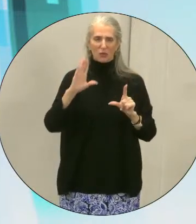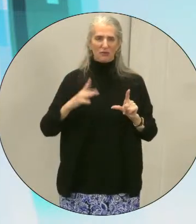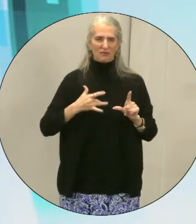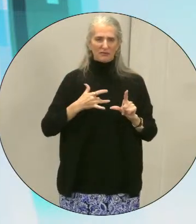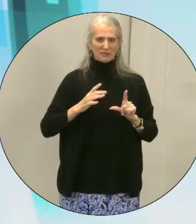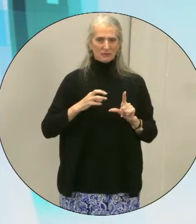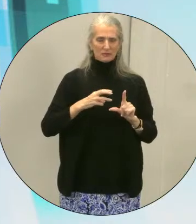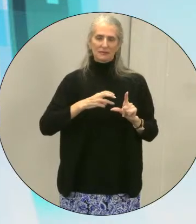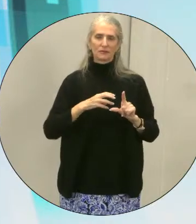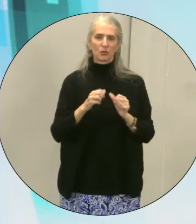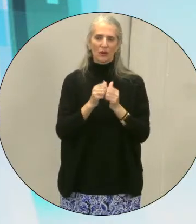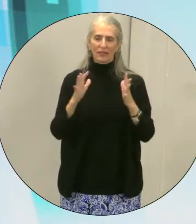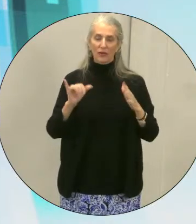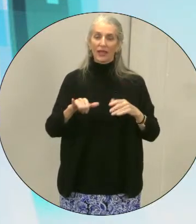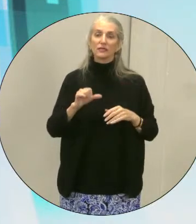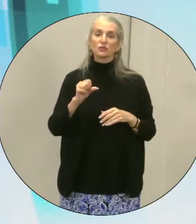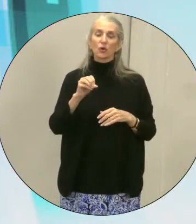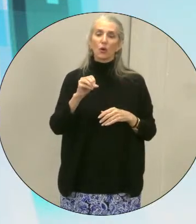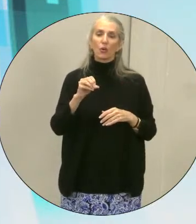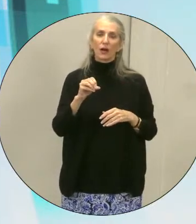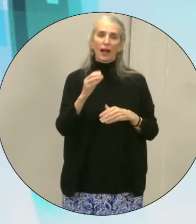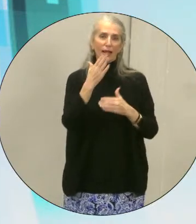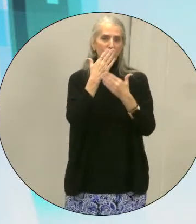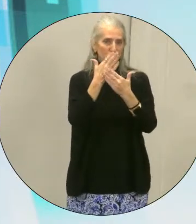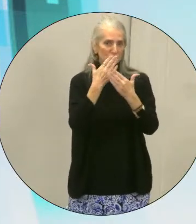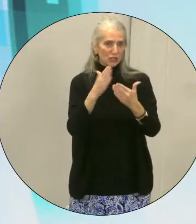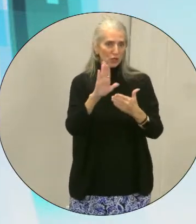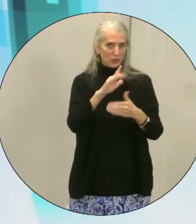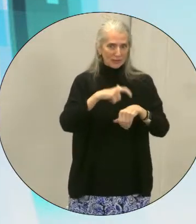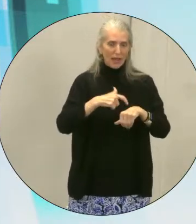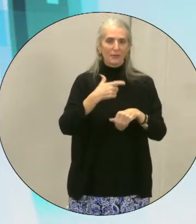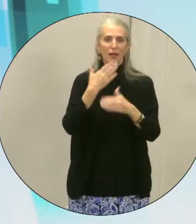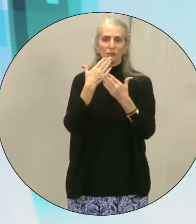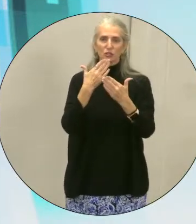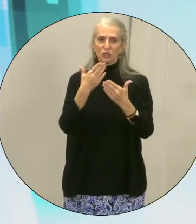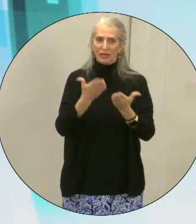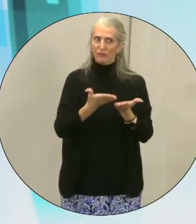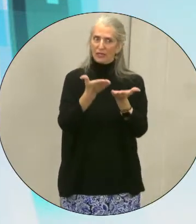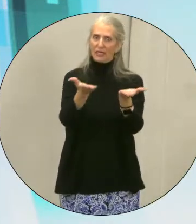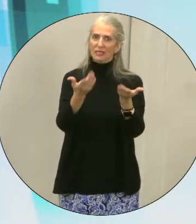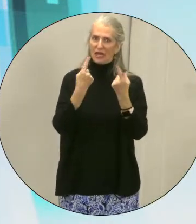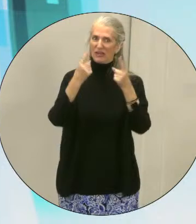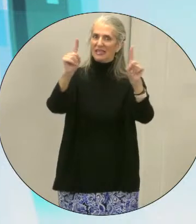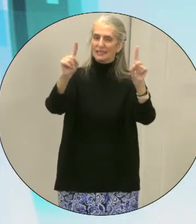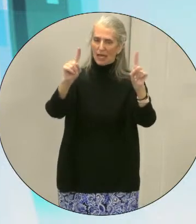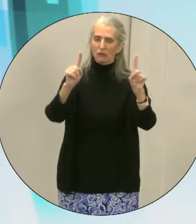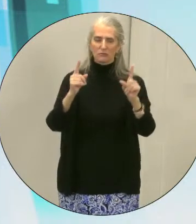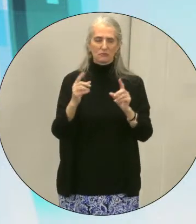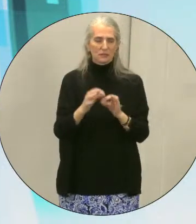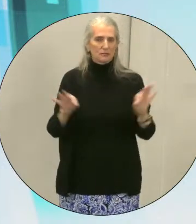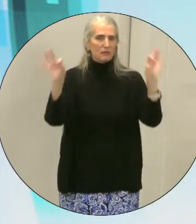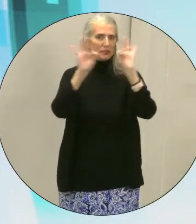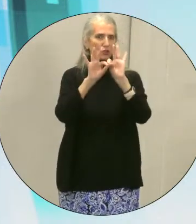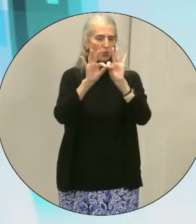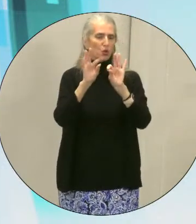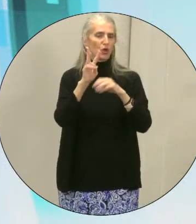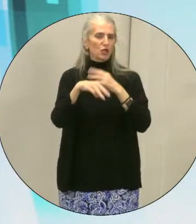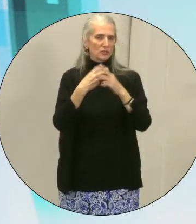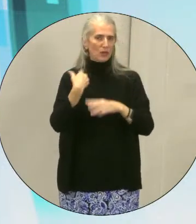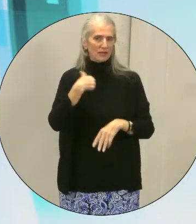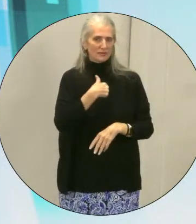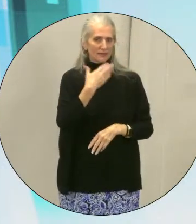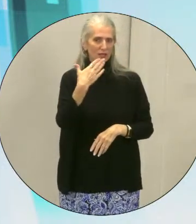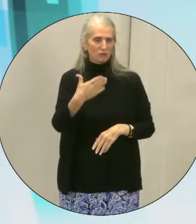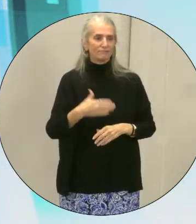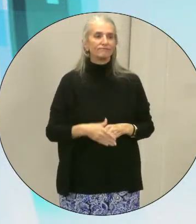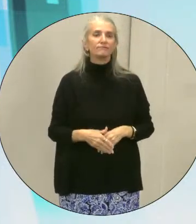I greatly appreciate your time. I greatly appreciate you hearing us out. It means the world to all of us. Thank you so much. Thank you. Just